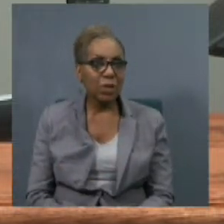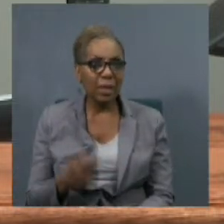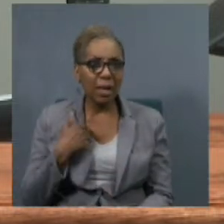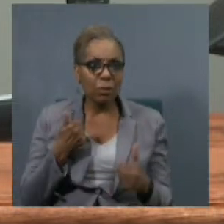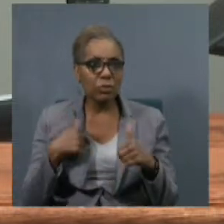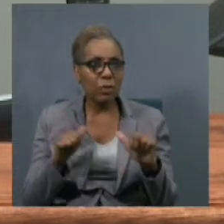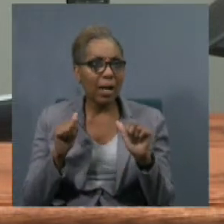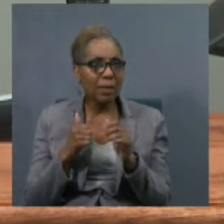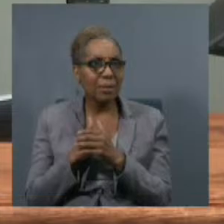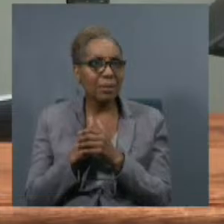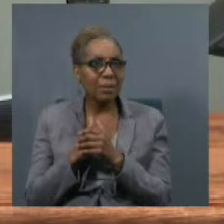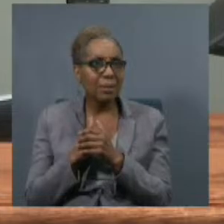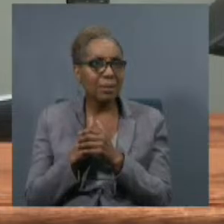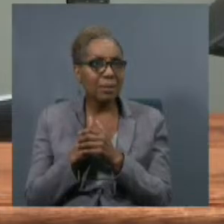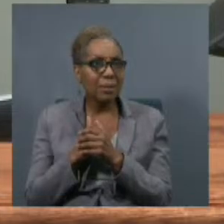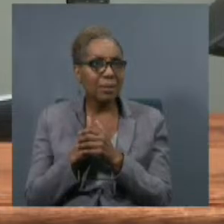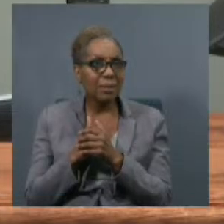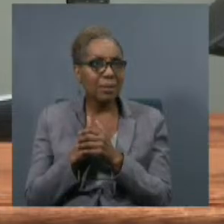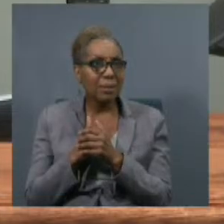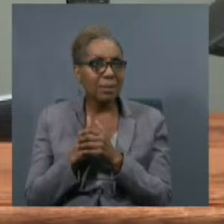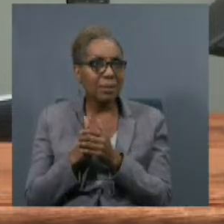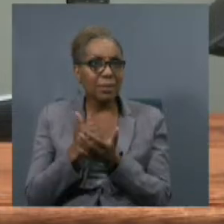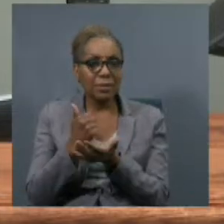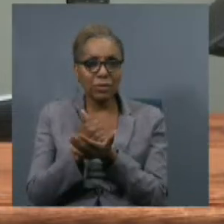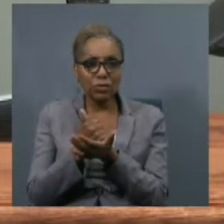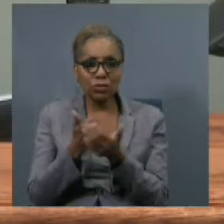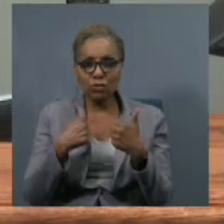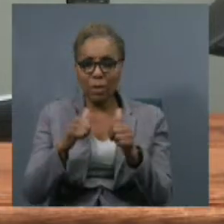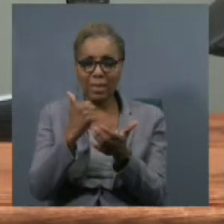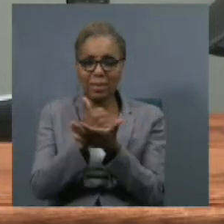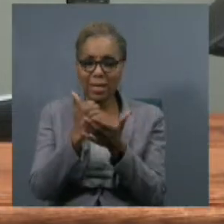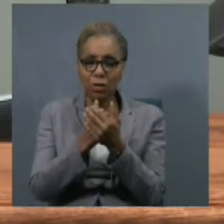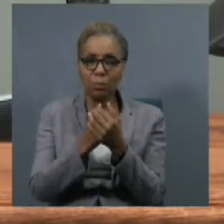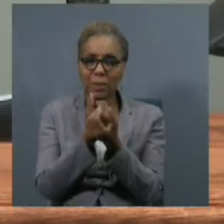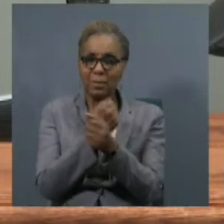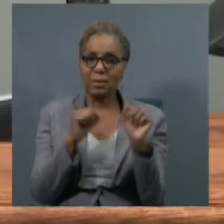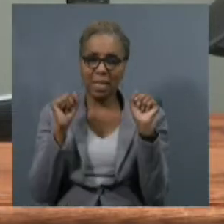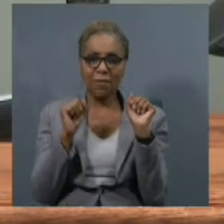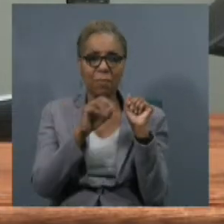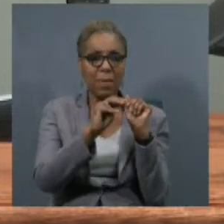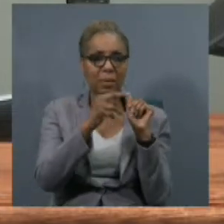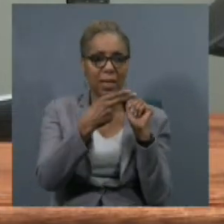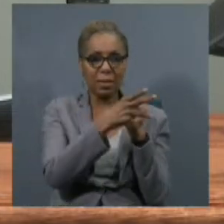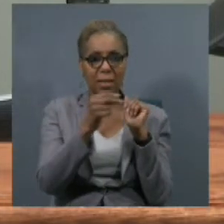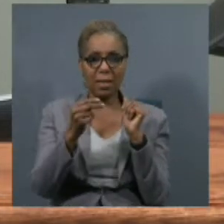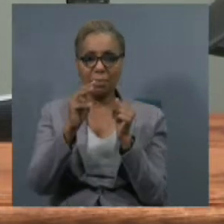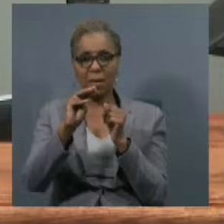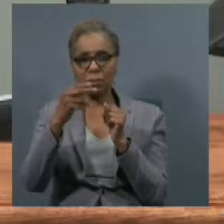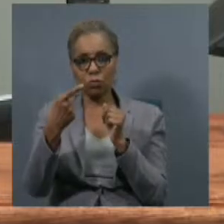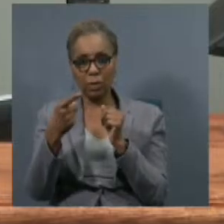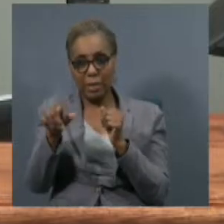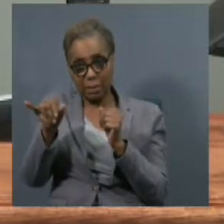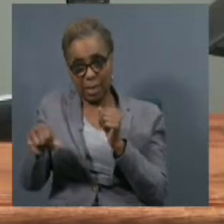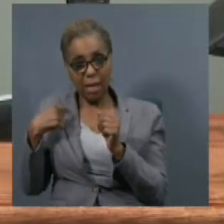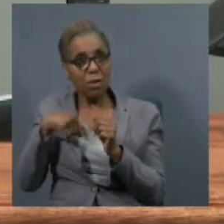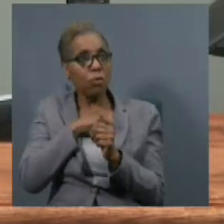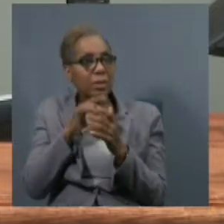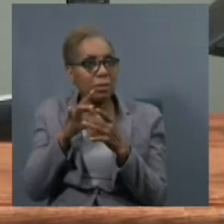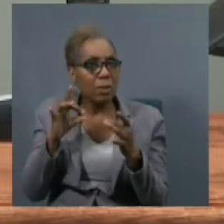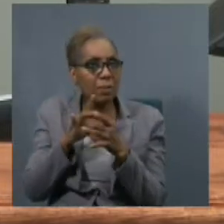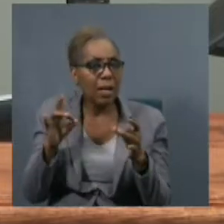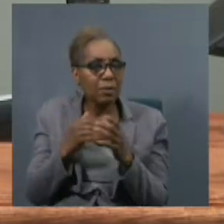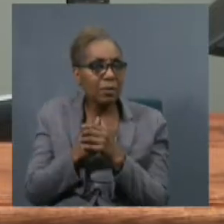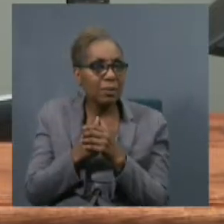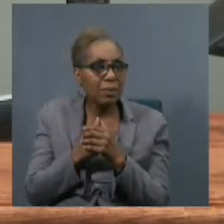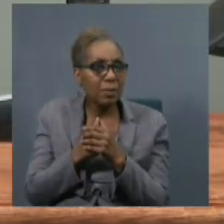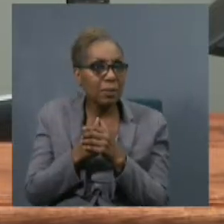to help save Madison Heights 1 and 2. That's what we're talking about. That's We're what trying to save Madison Heights 1 and 2, and we just gotta make a vote,